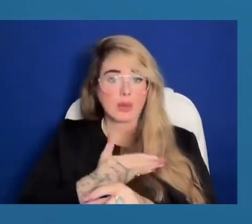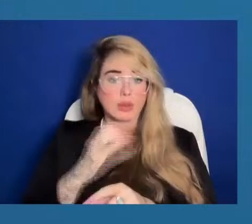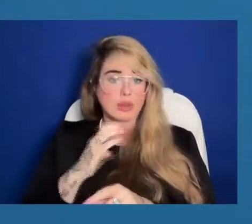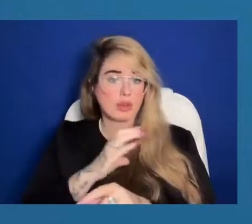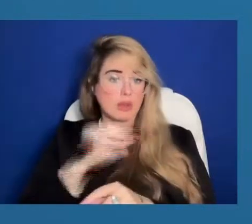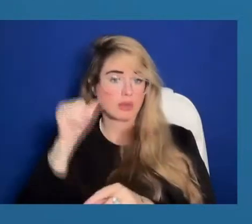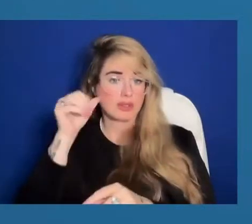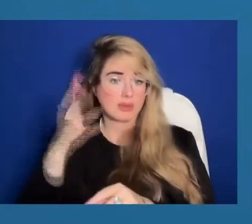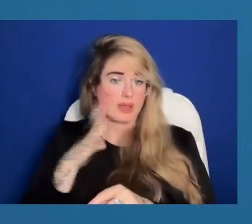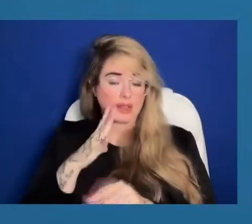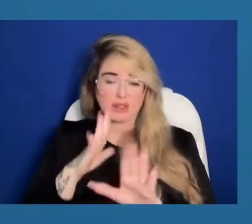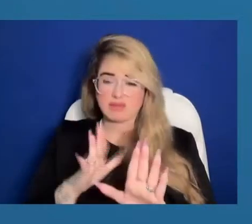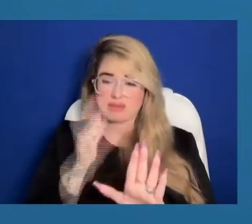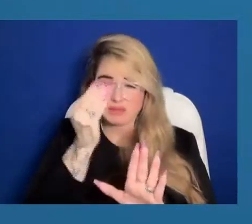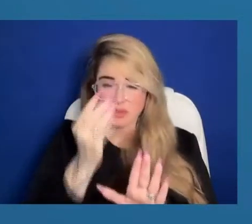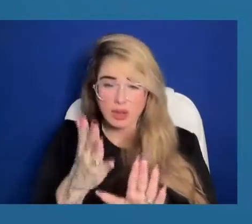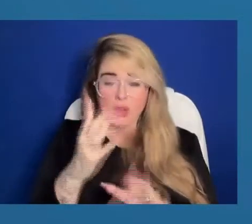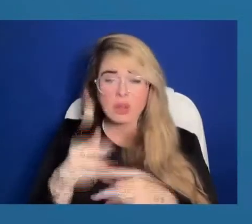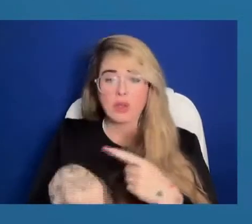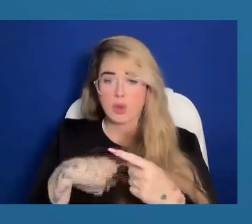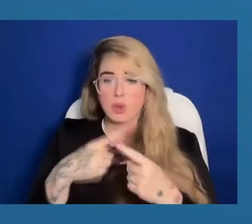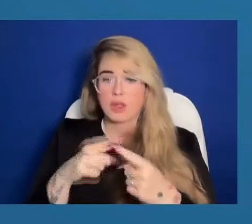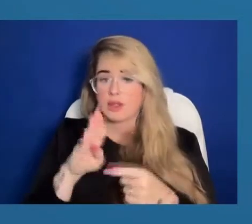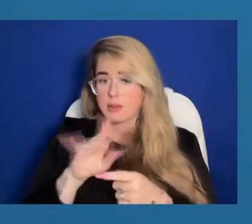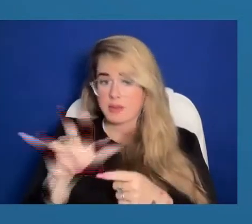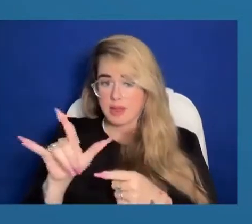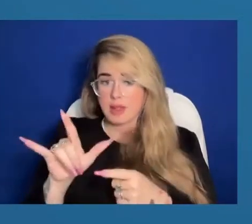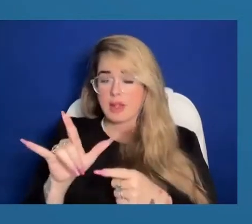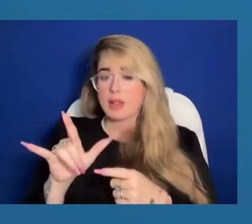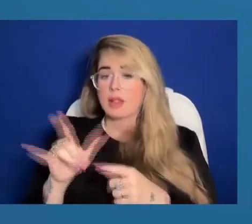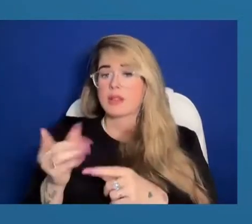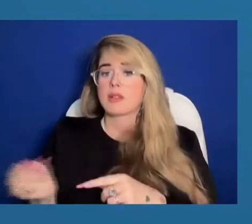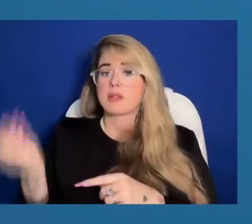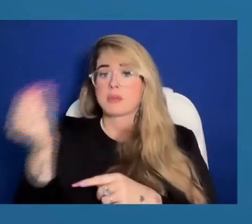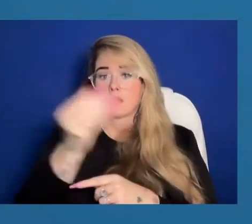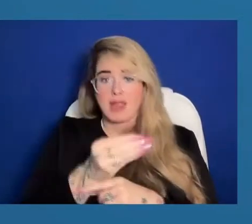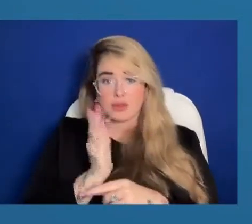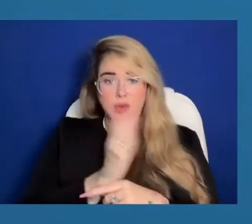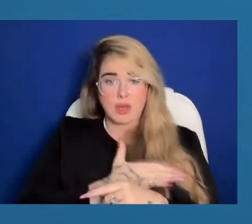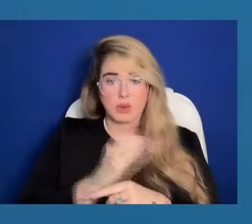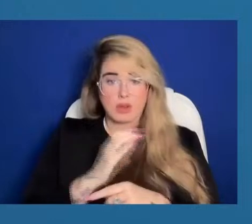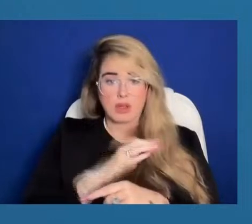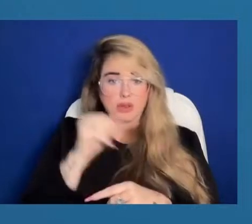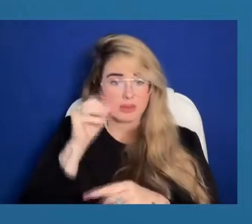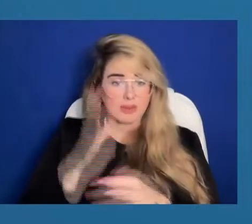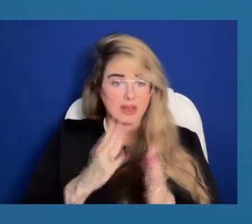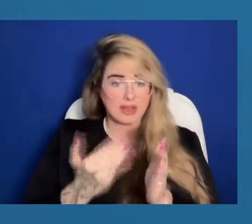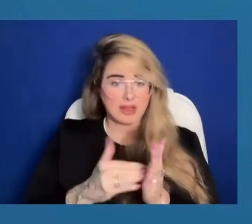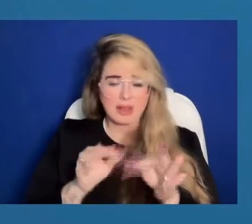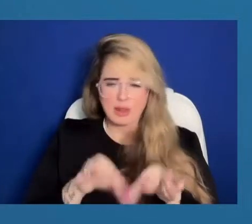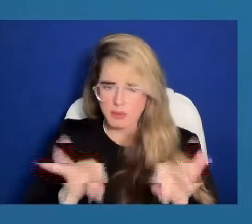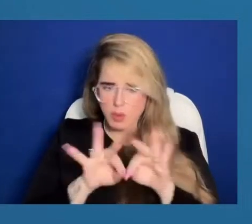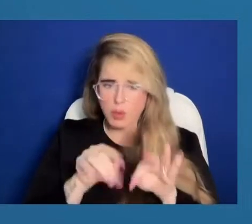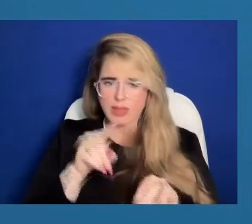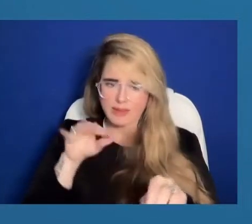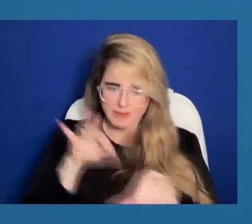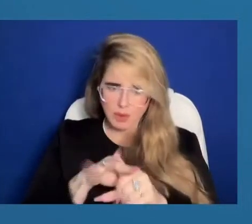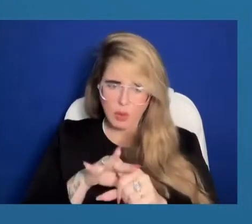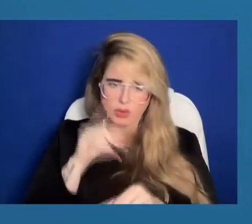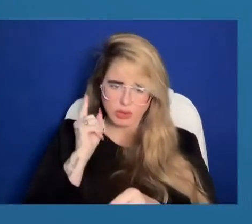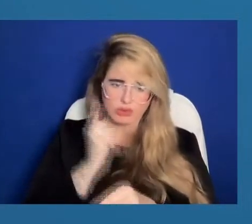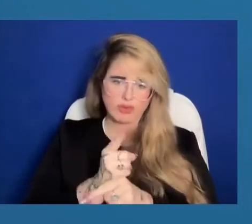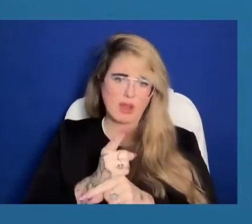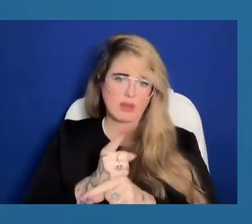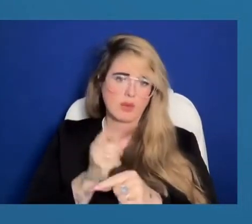and I'm going to tell you, when the bill goes back to them, we need them to vote the right way.